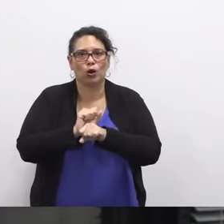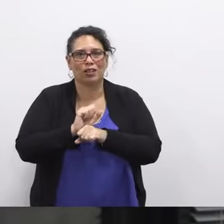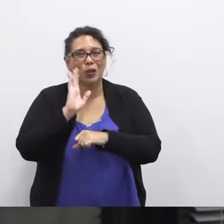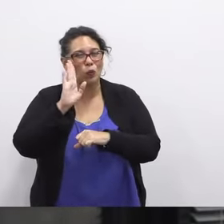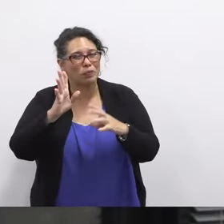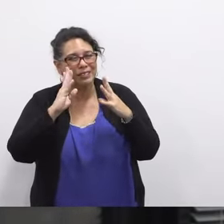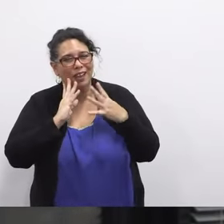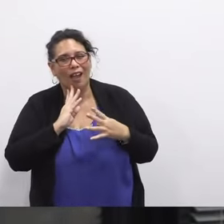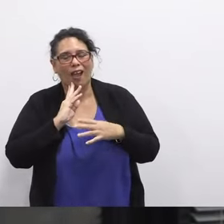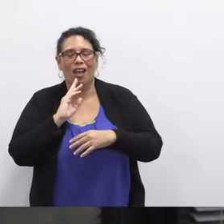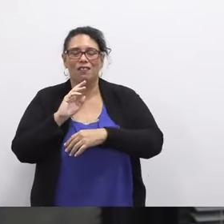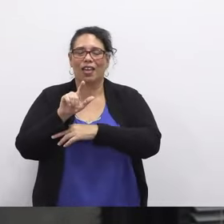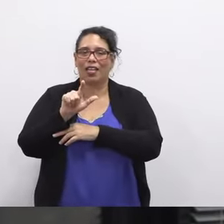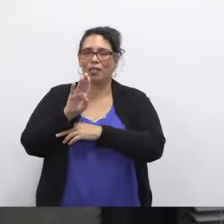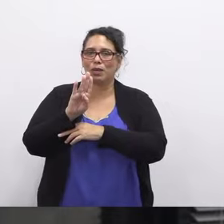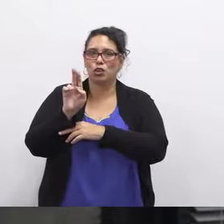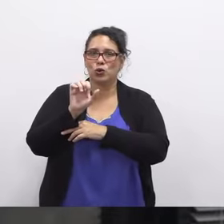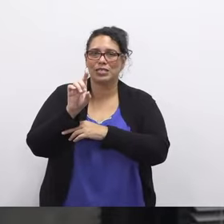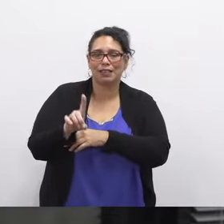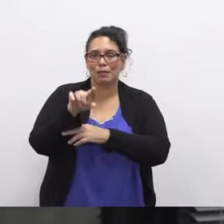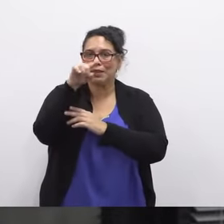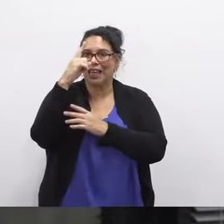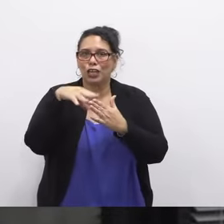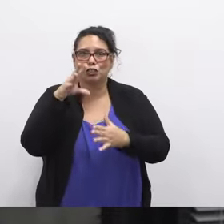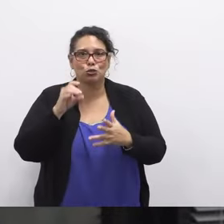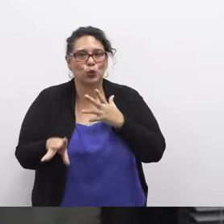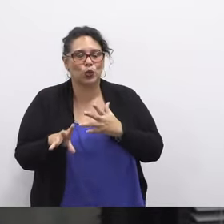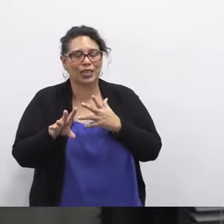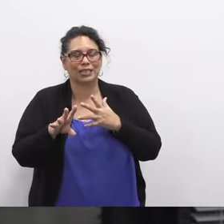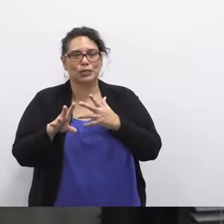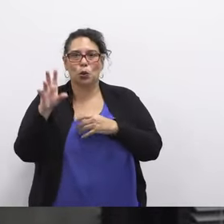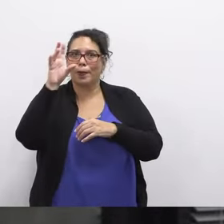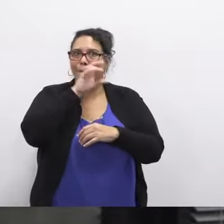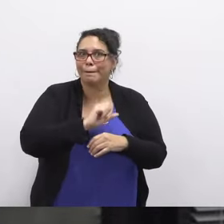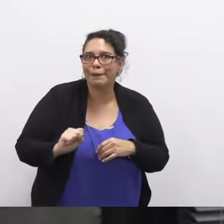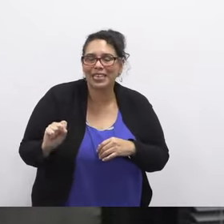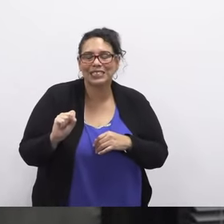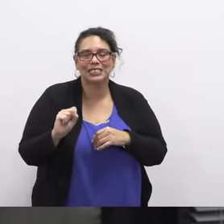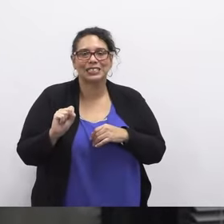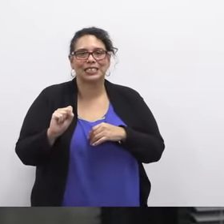for LBUSD Black students to miss out on this year's original investment of